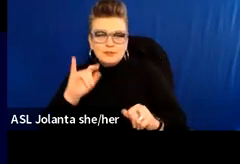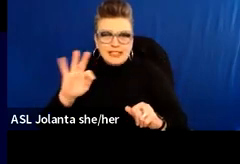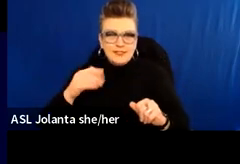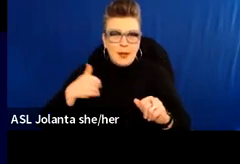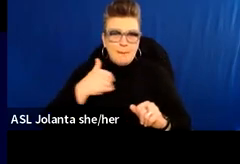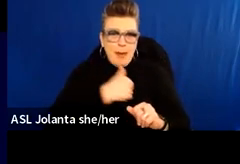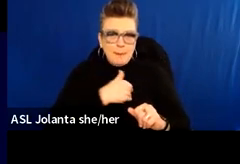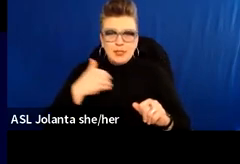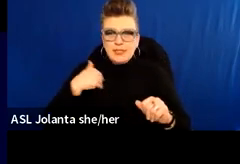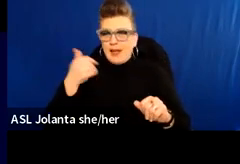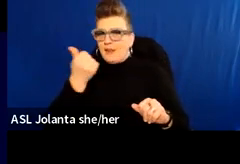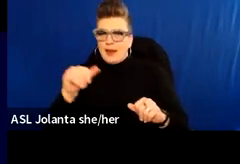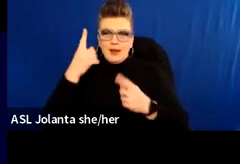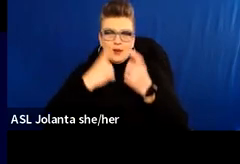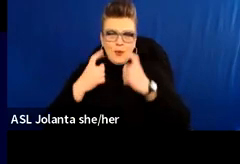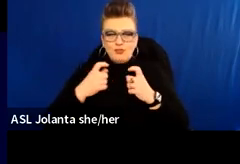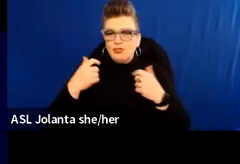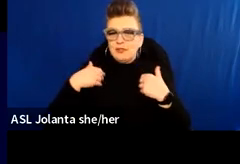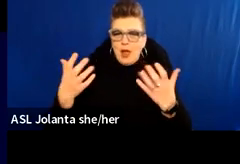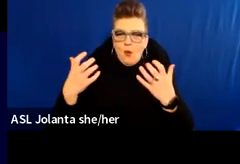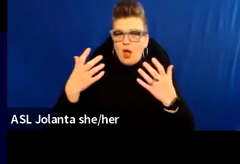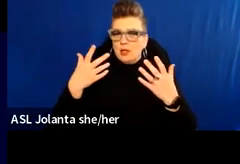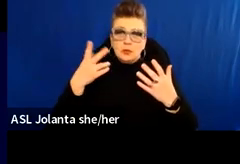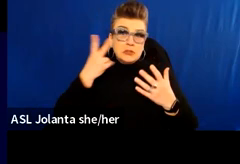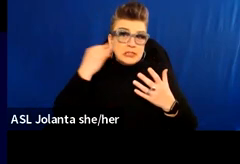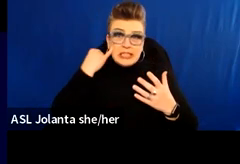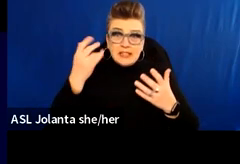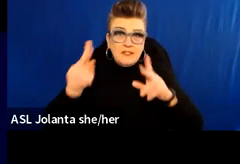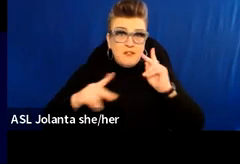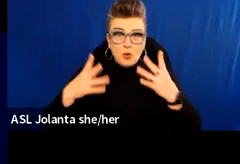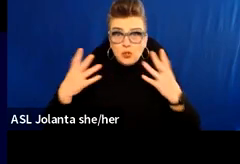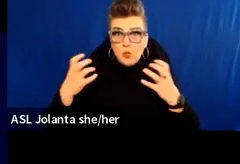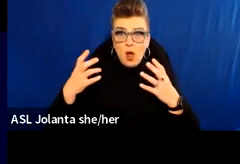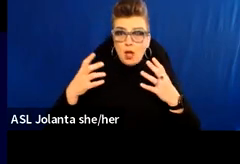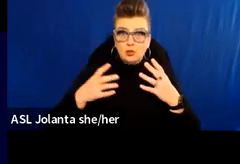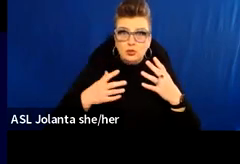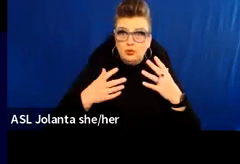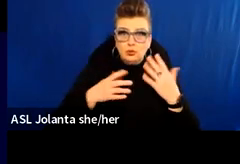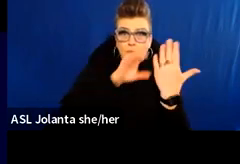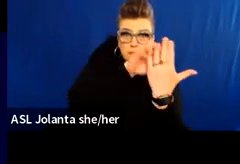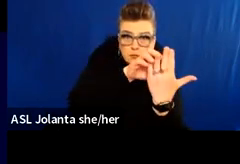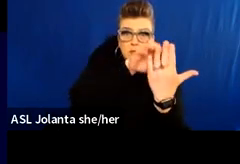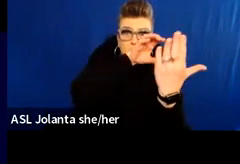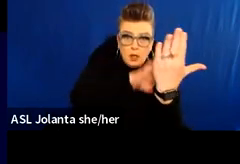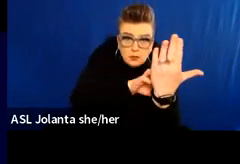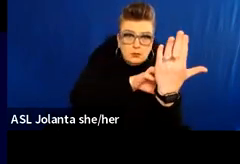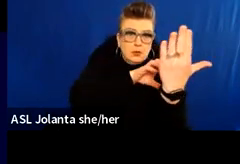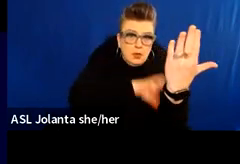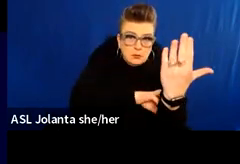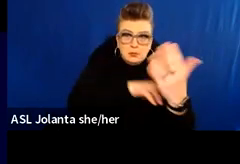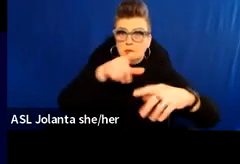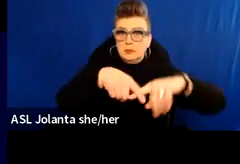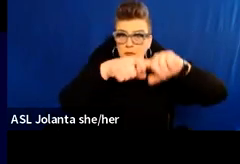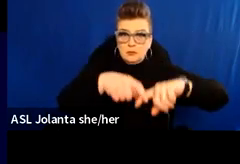it versus waiting to leave very end so i don't know if anybody has any burning questions they want to ask right now or whether we should just